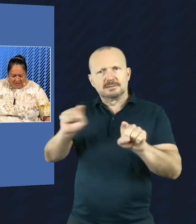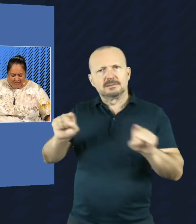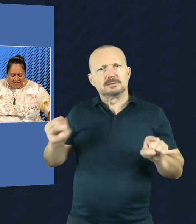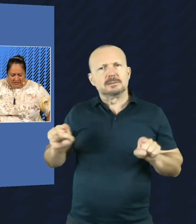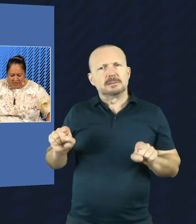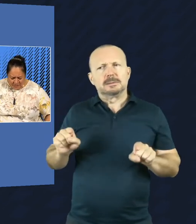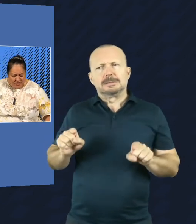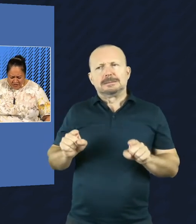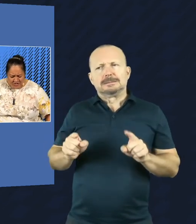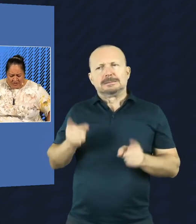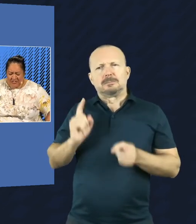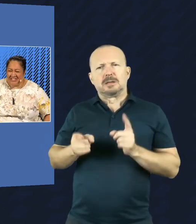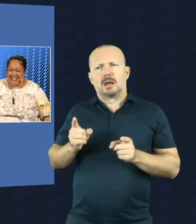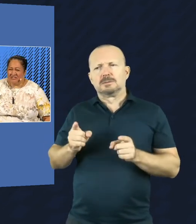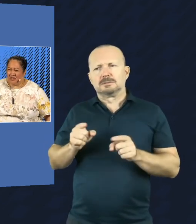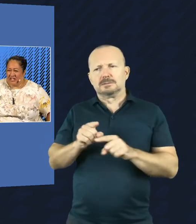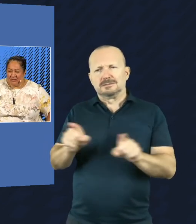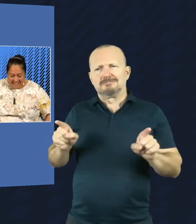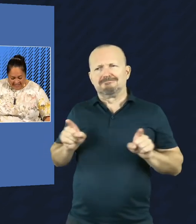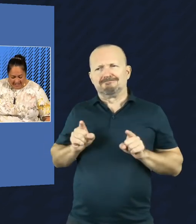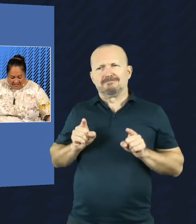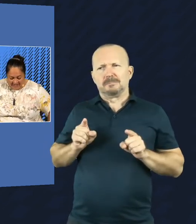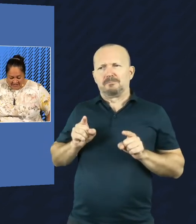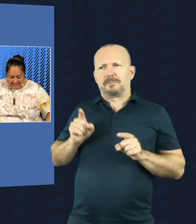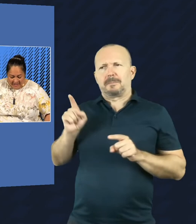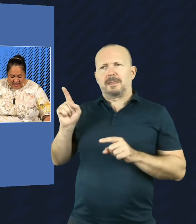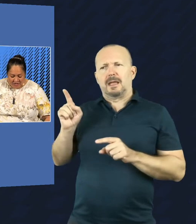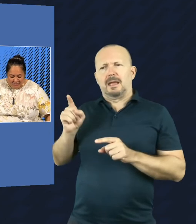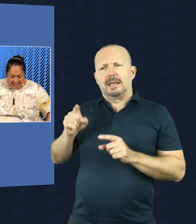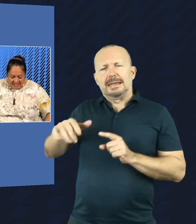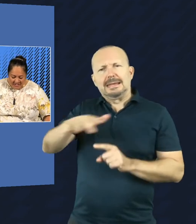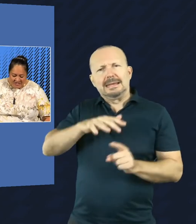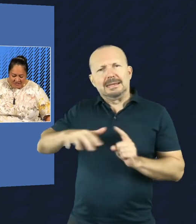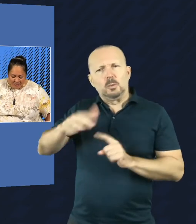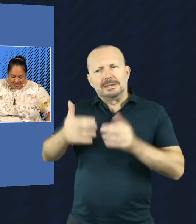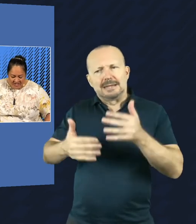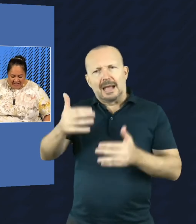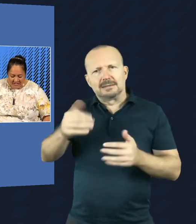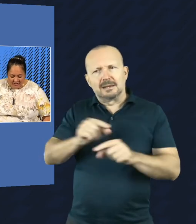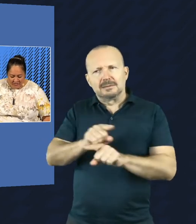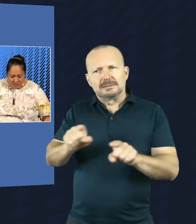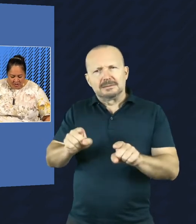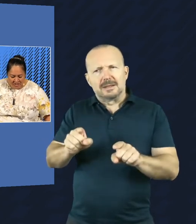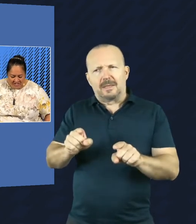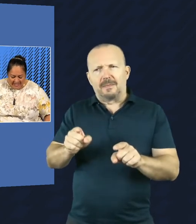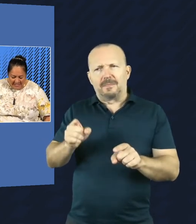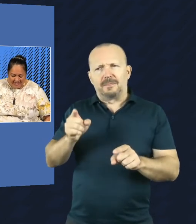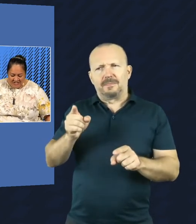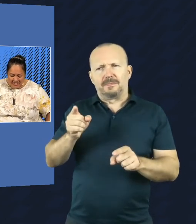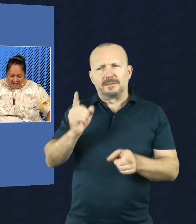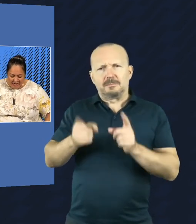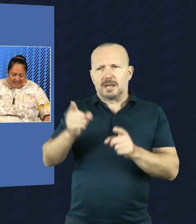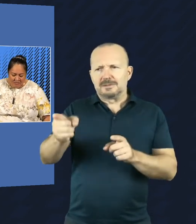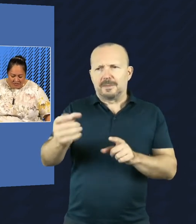value of the use of and the need for iwi data. Iwi continue to request data that meets their